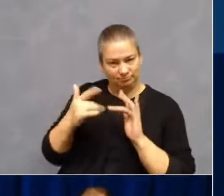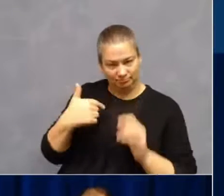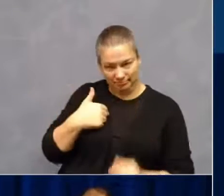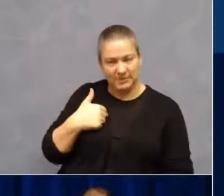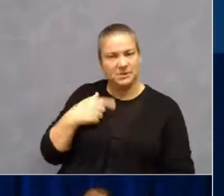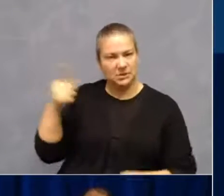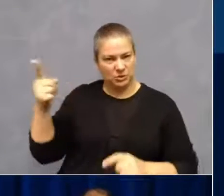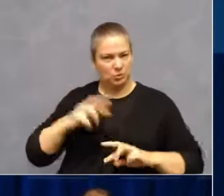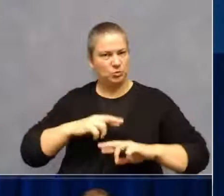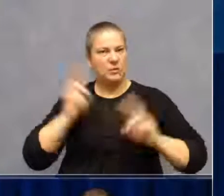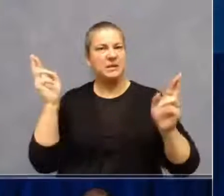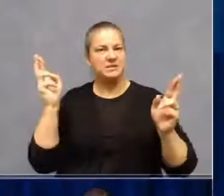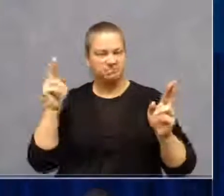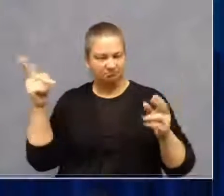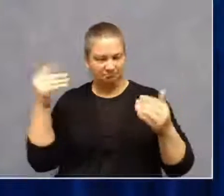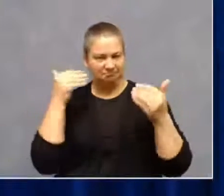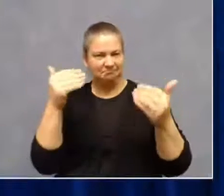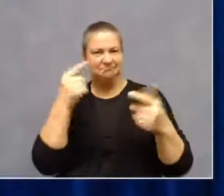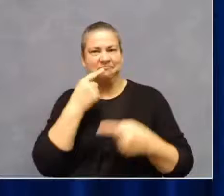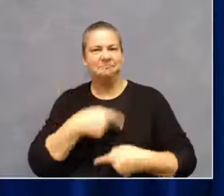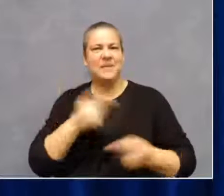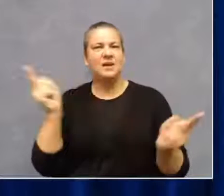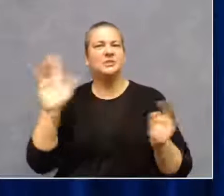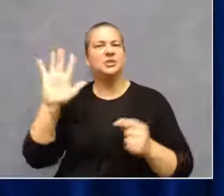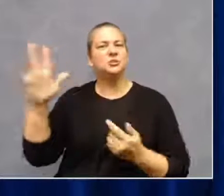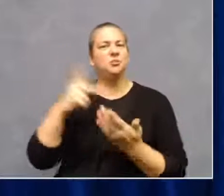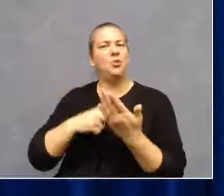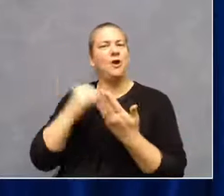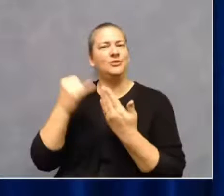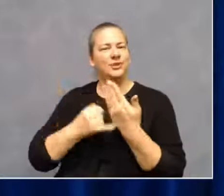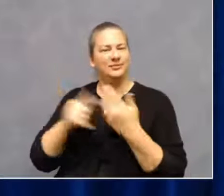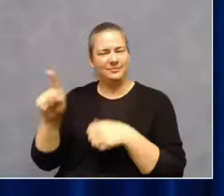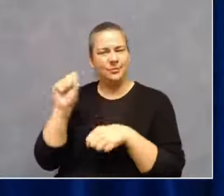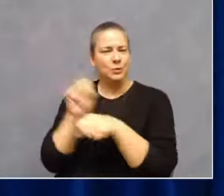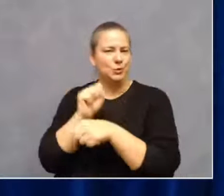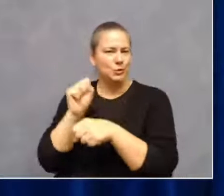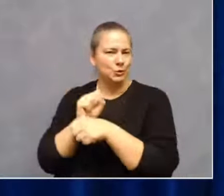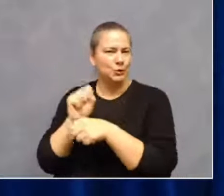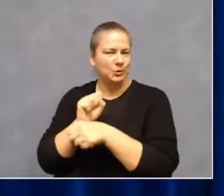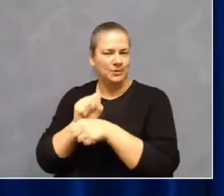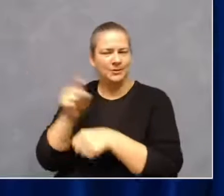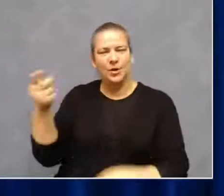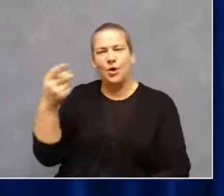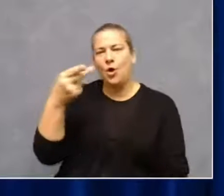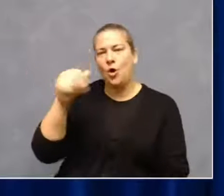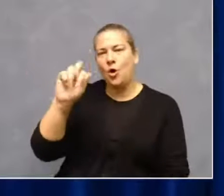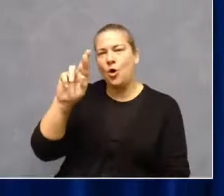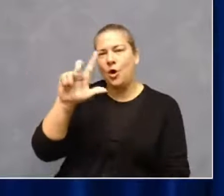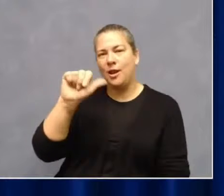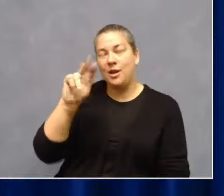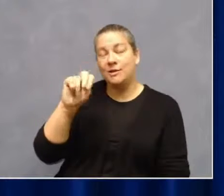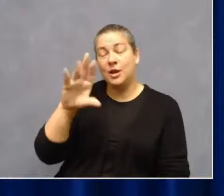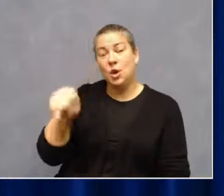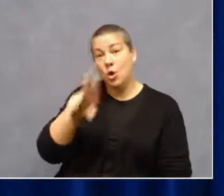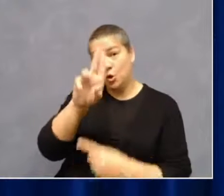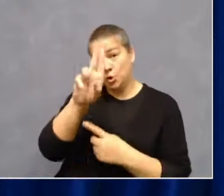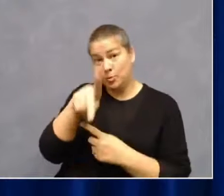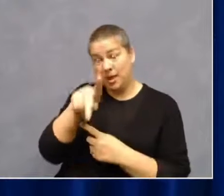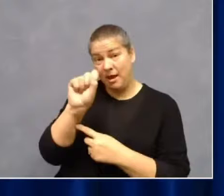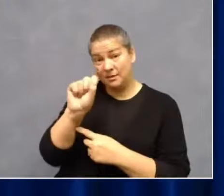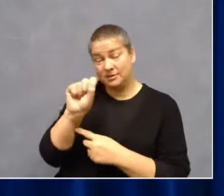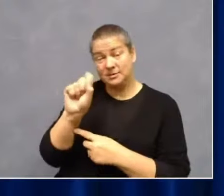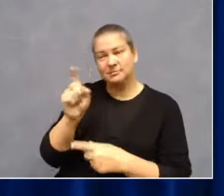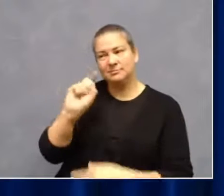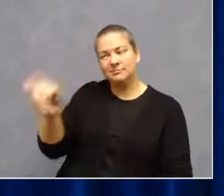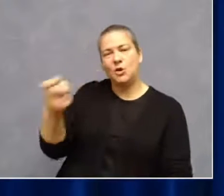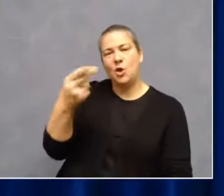to announce a project that he's been working on there in Harlan County. UPS has given Harlan County a final